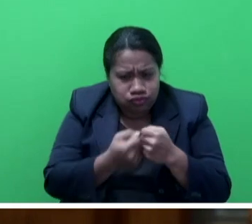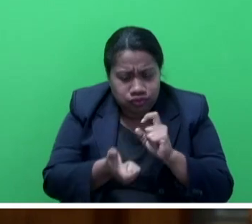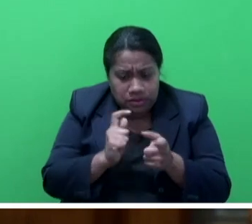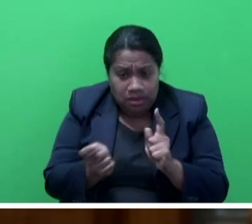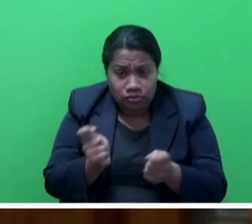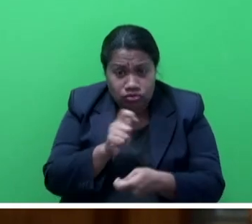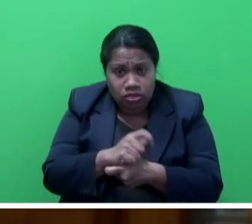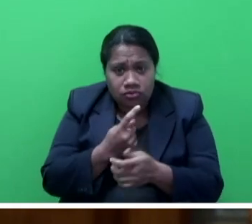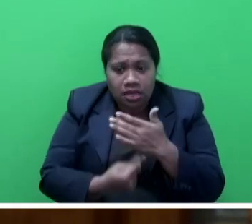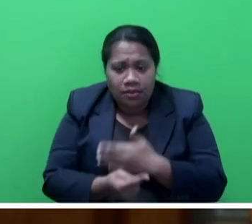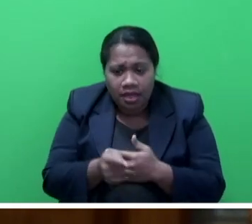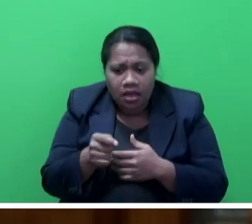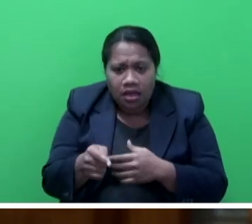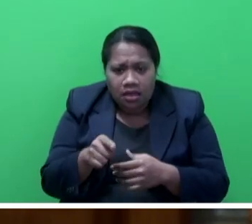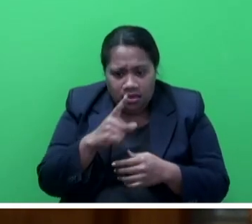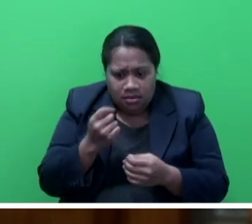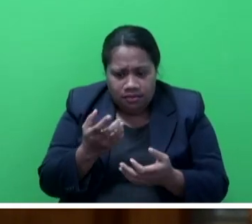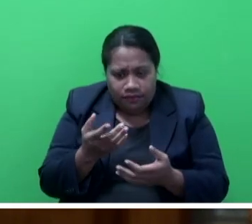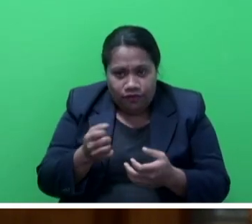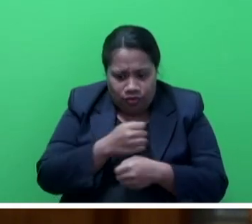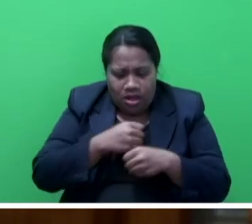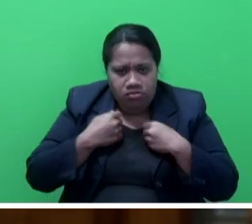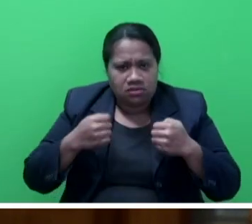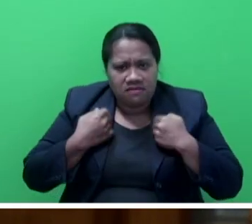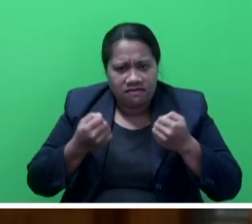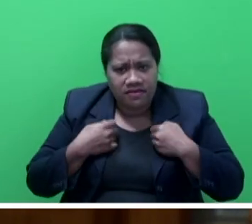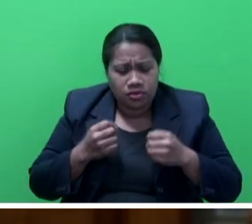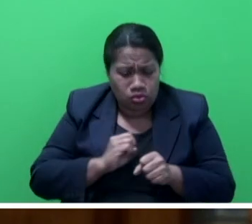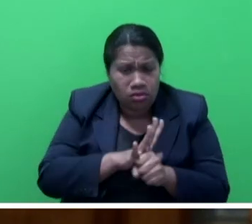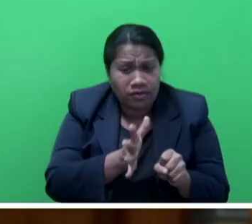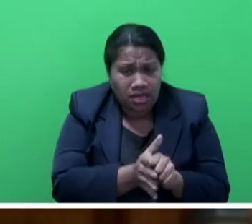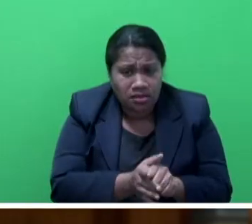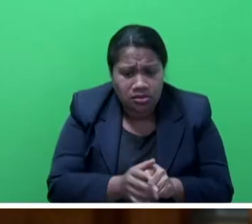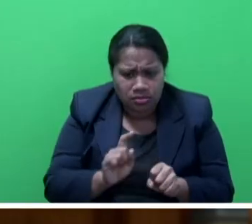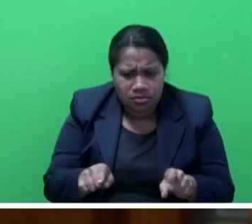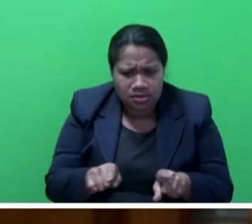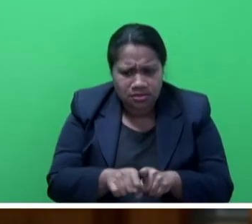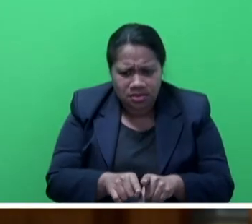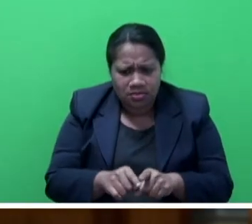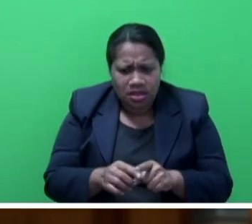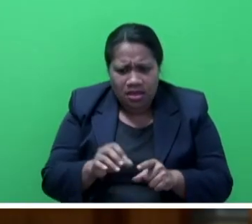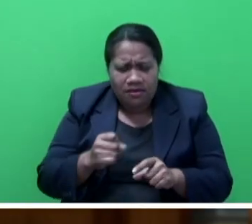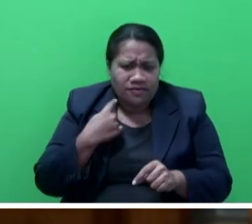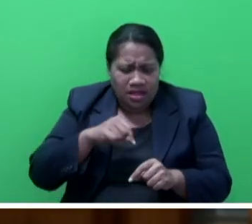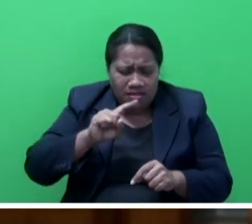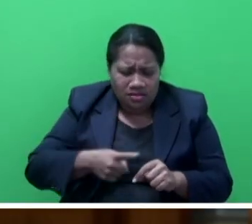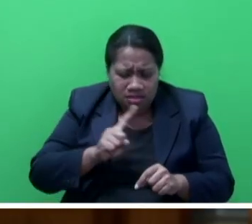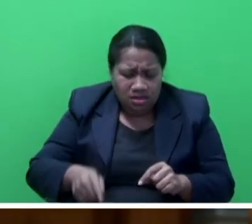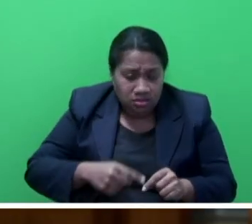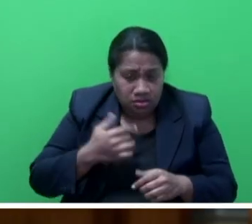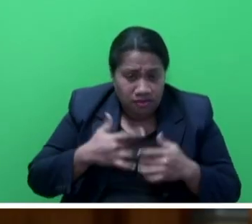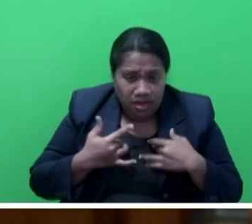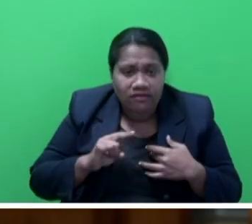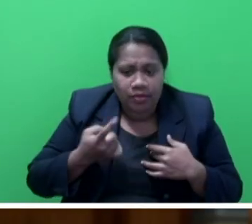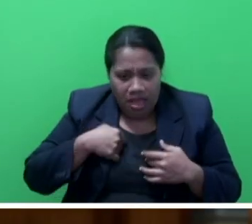survival. COVID-19, on the other hand, has also impacted thousands of lives, and we continue our fight against these as